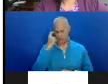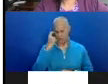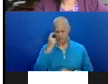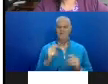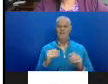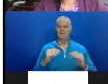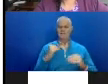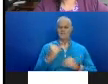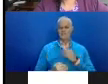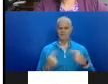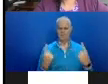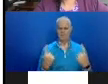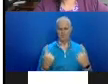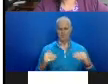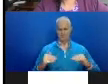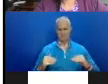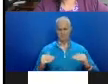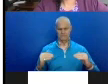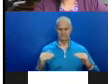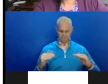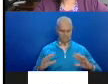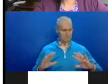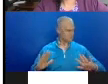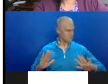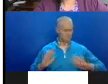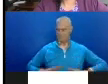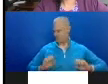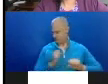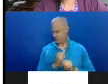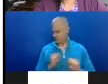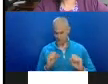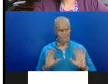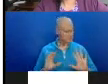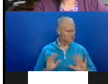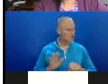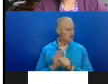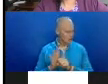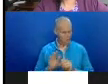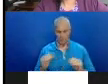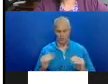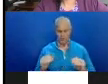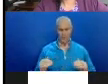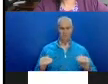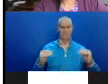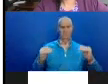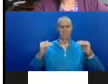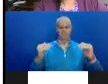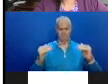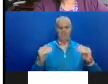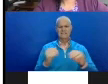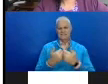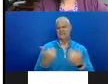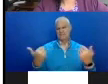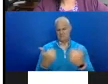one. So on top of that, when people are feeling safe enough, then the individual work, again, this is done separately